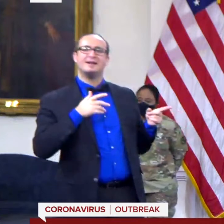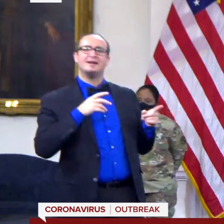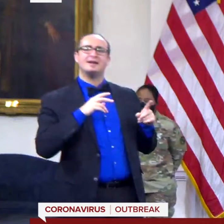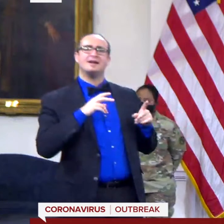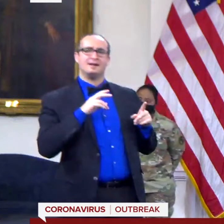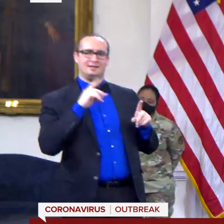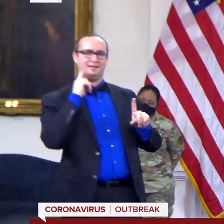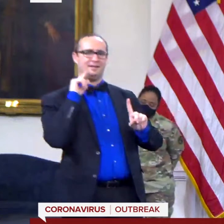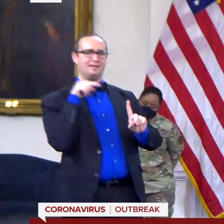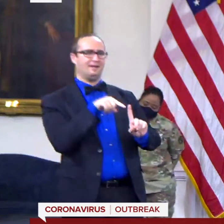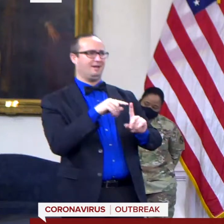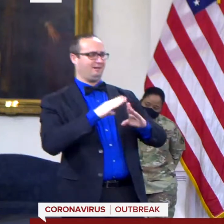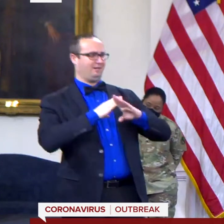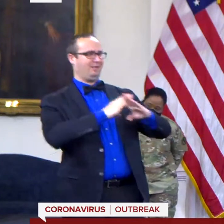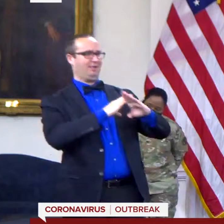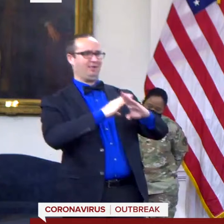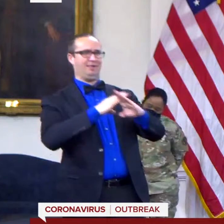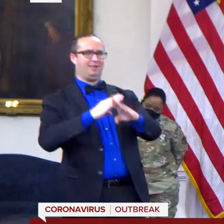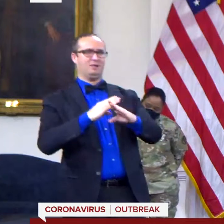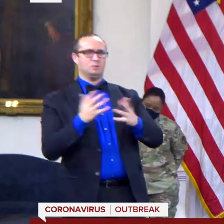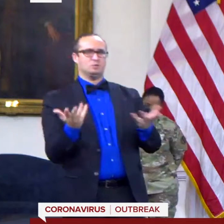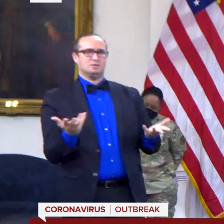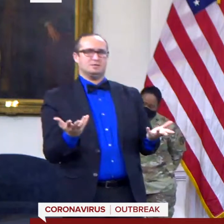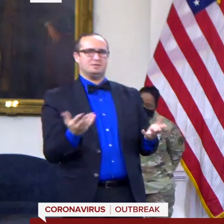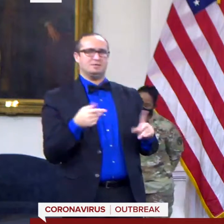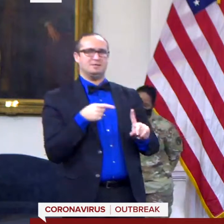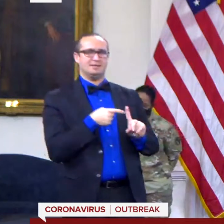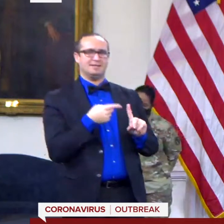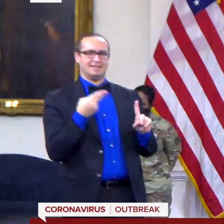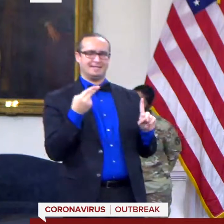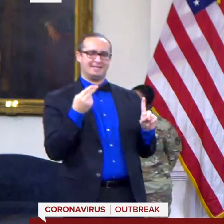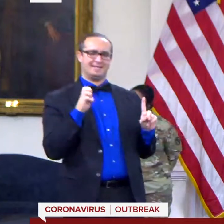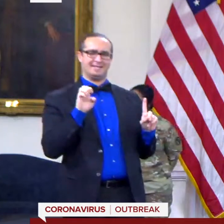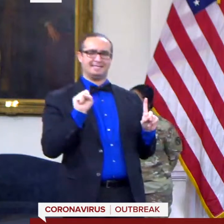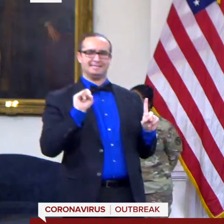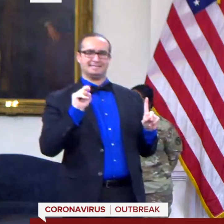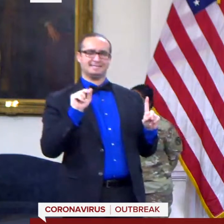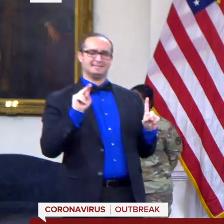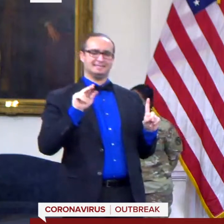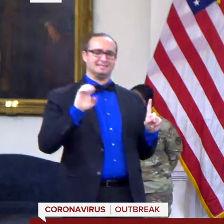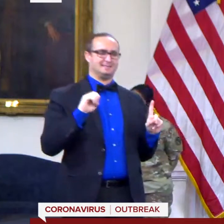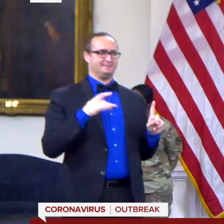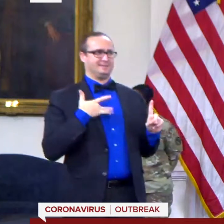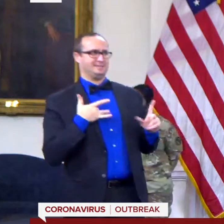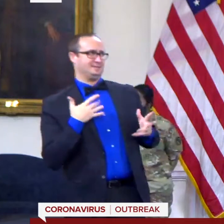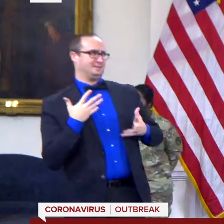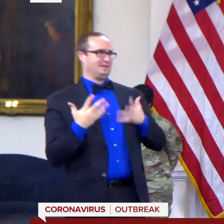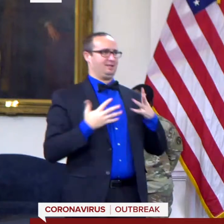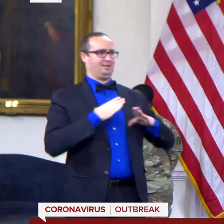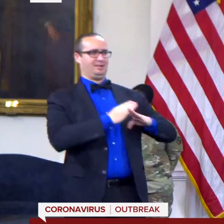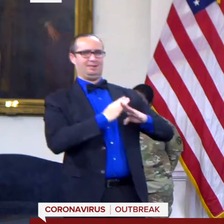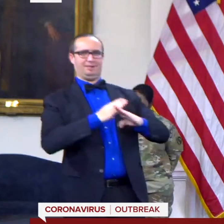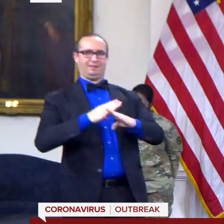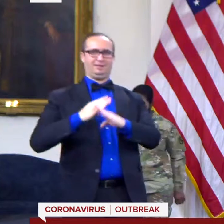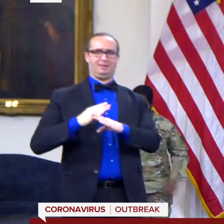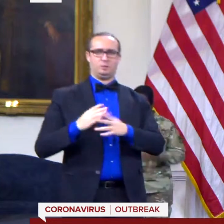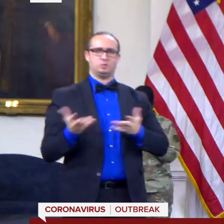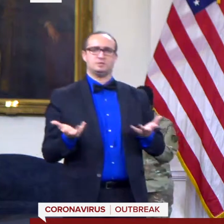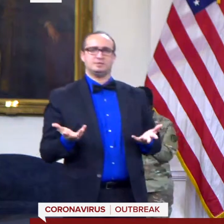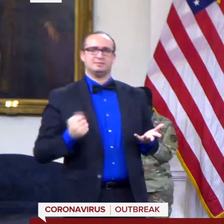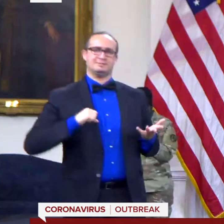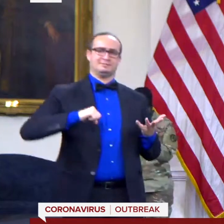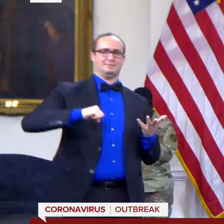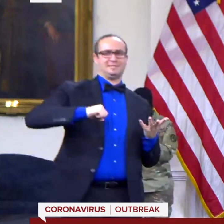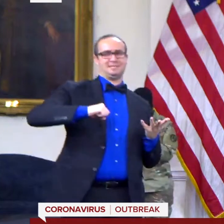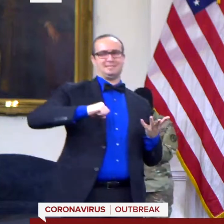system naturally disadvantages people without time or technology or transportation. Can you respond